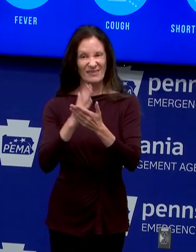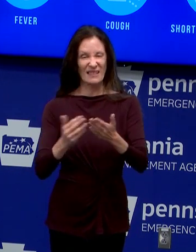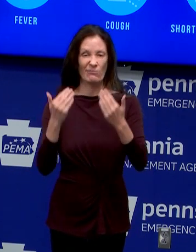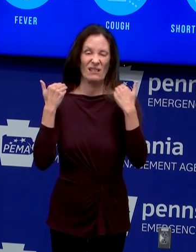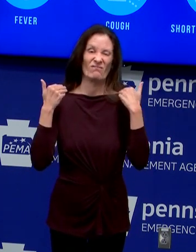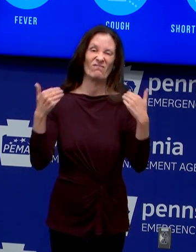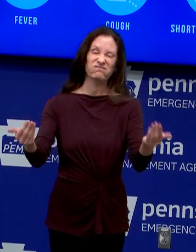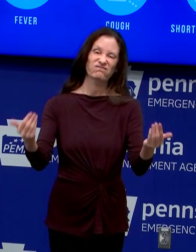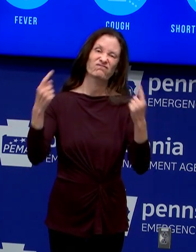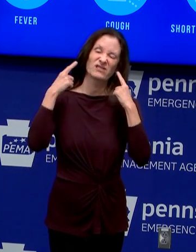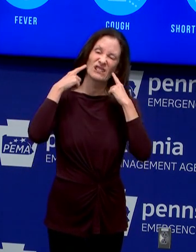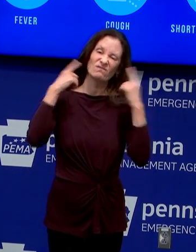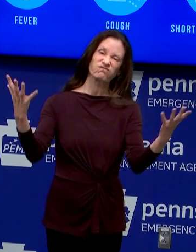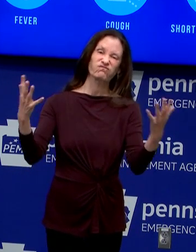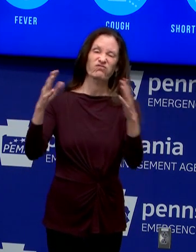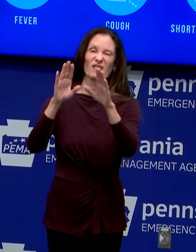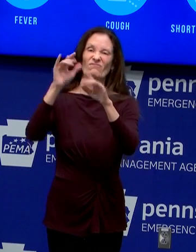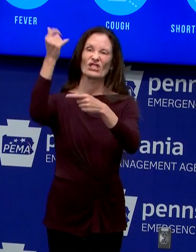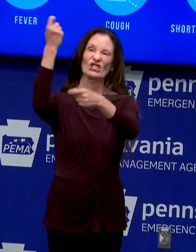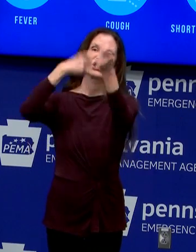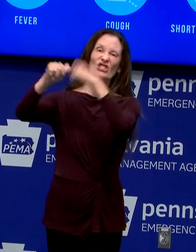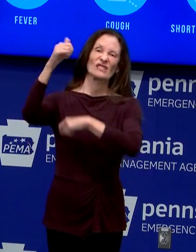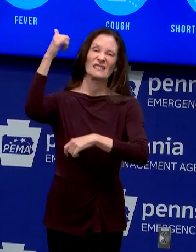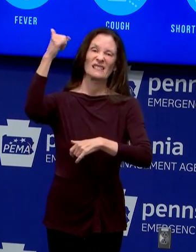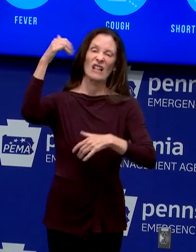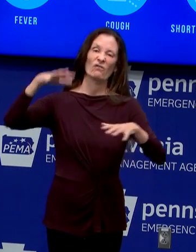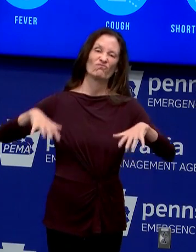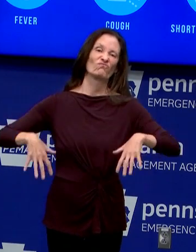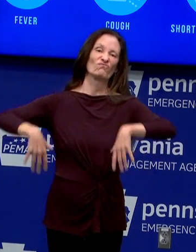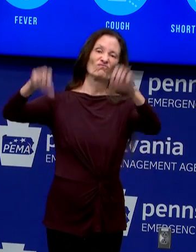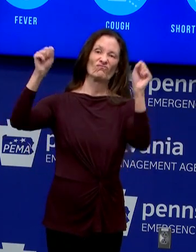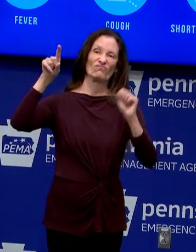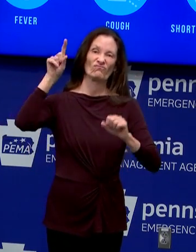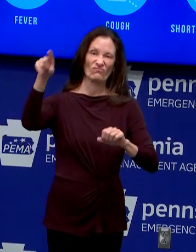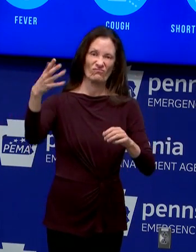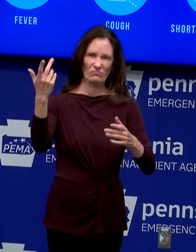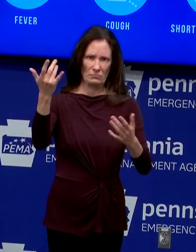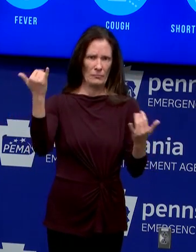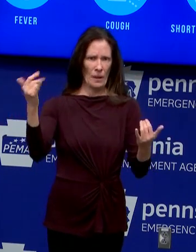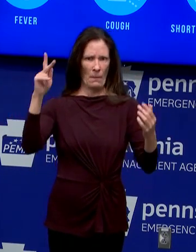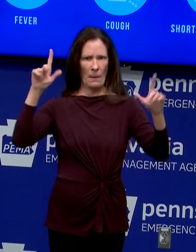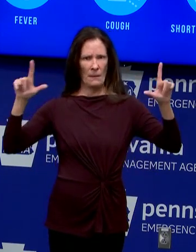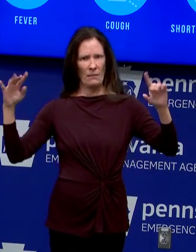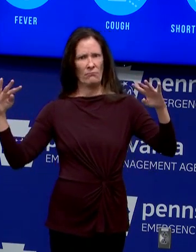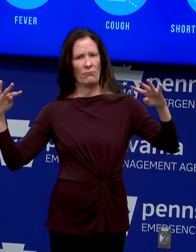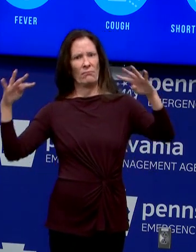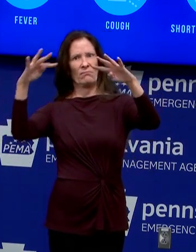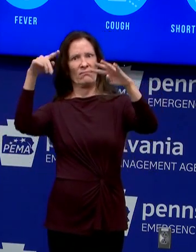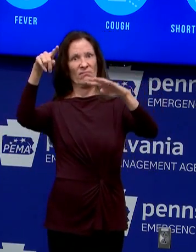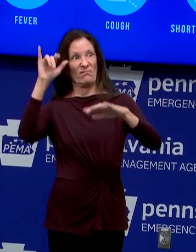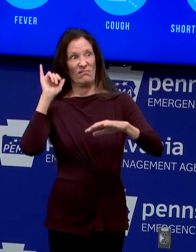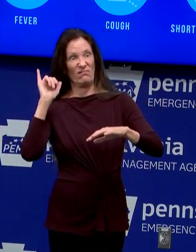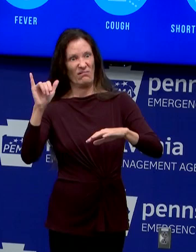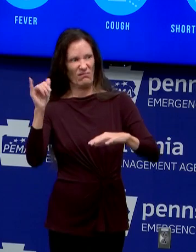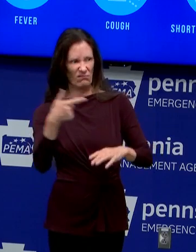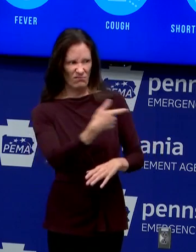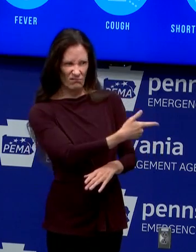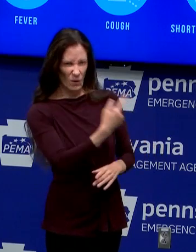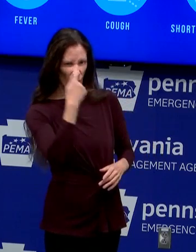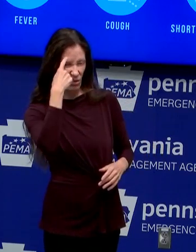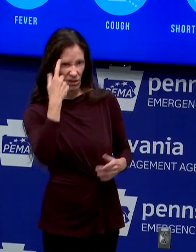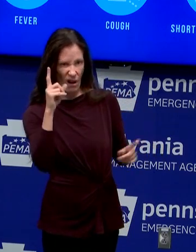could their reopening affect neighboring counties? So the governor had addressed that earlier. We are